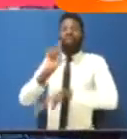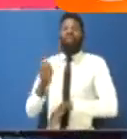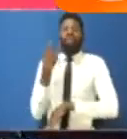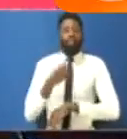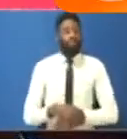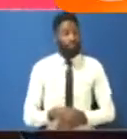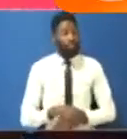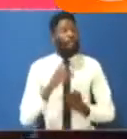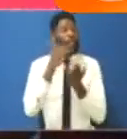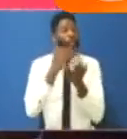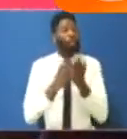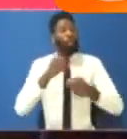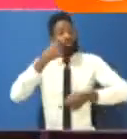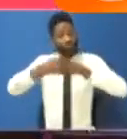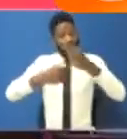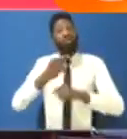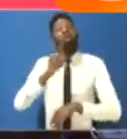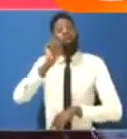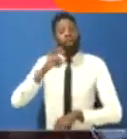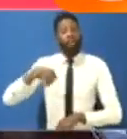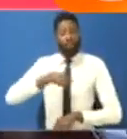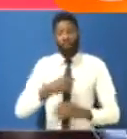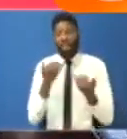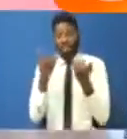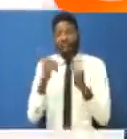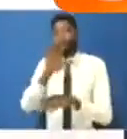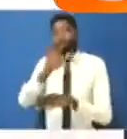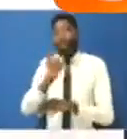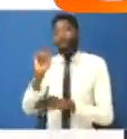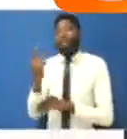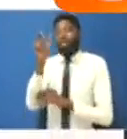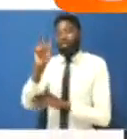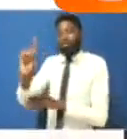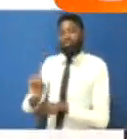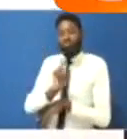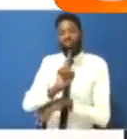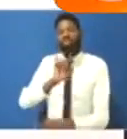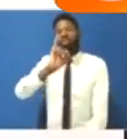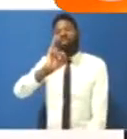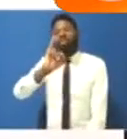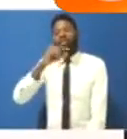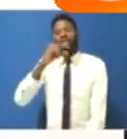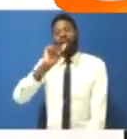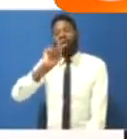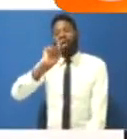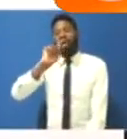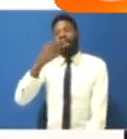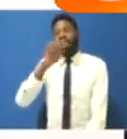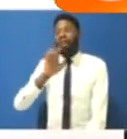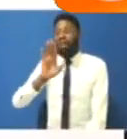The show must move on, so we will call in this first candidate, Polycarp Igathe of the Jubilee Party.